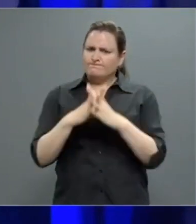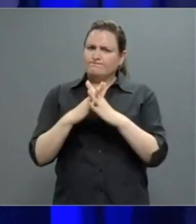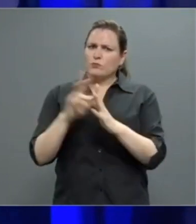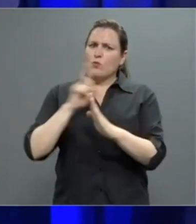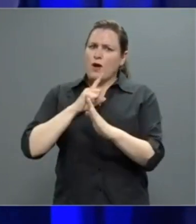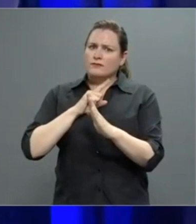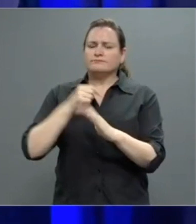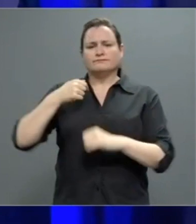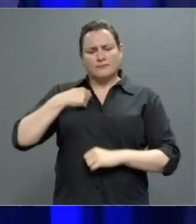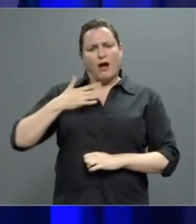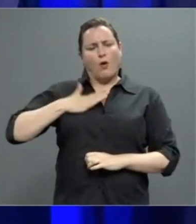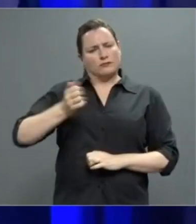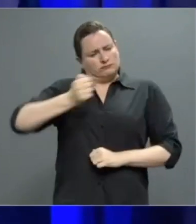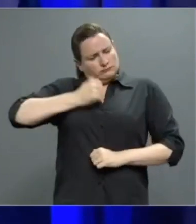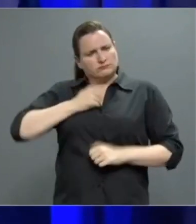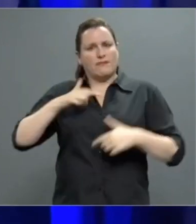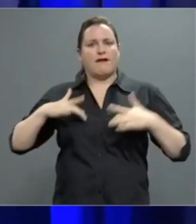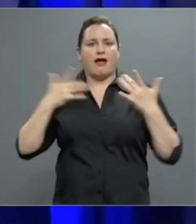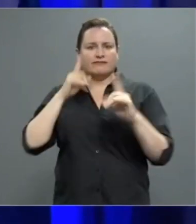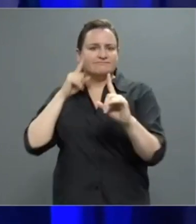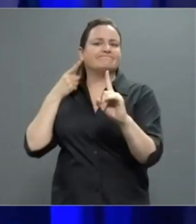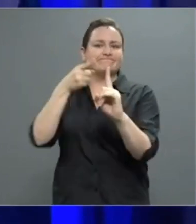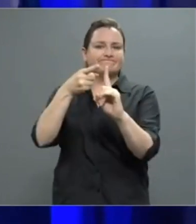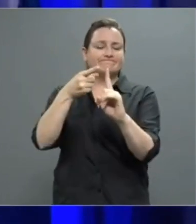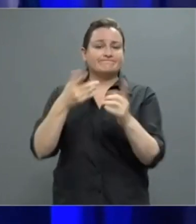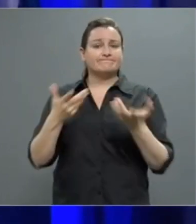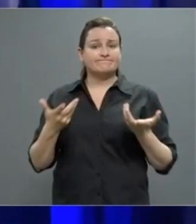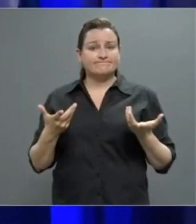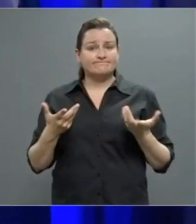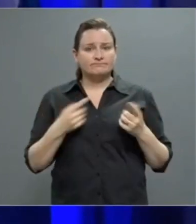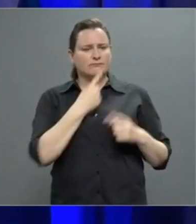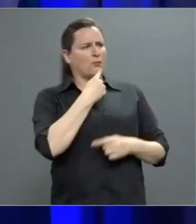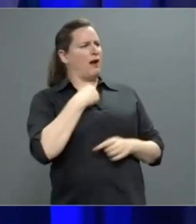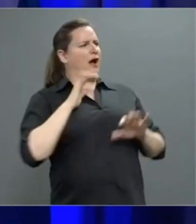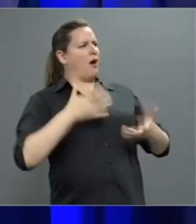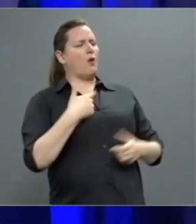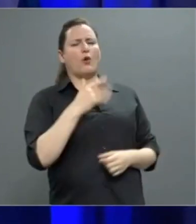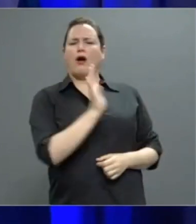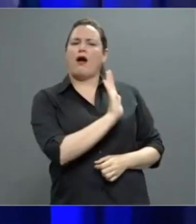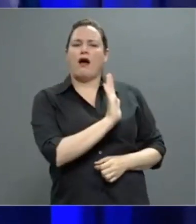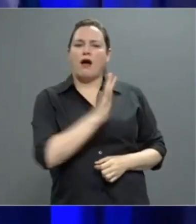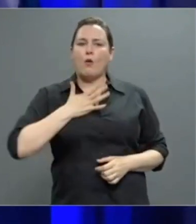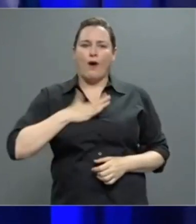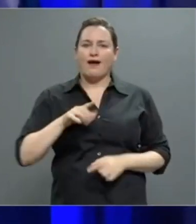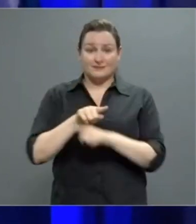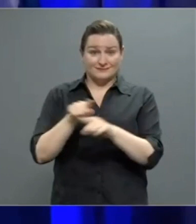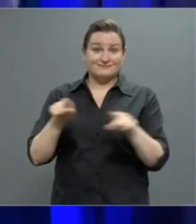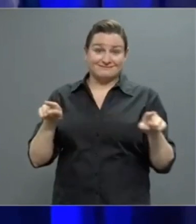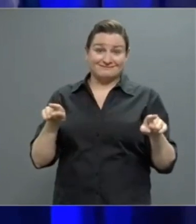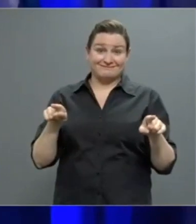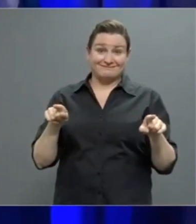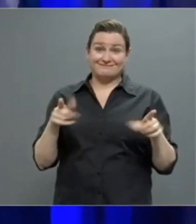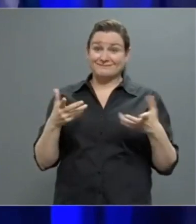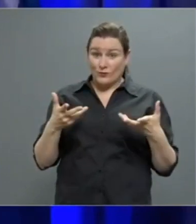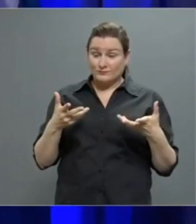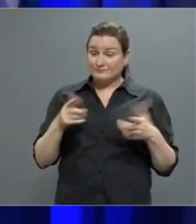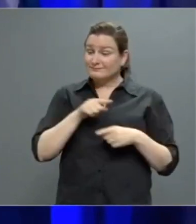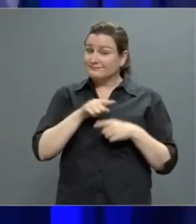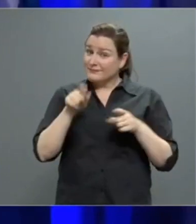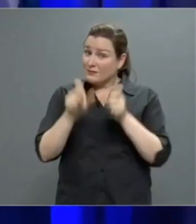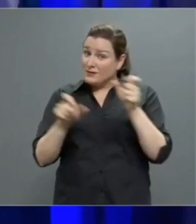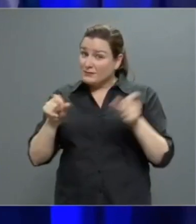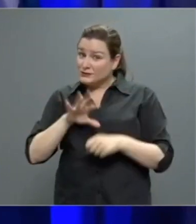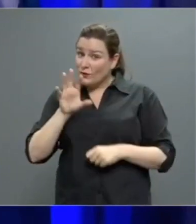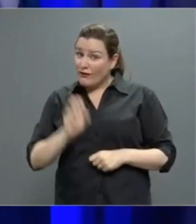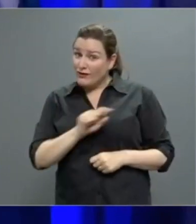destiny. We have many problems in this country, but the people of South Africa are not one of them. There